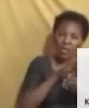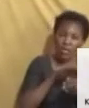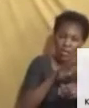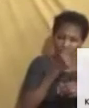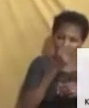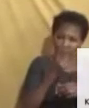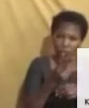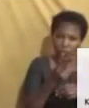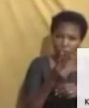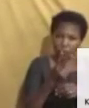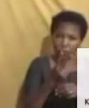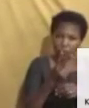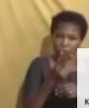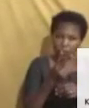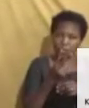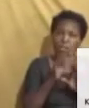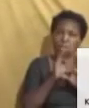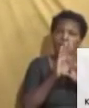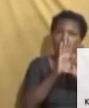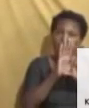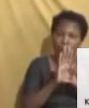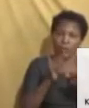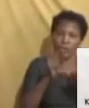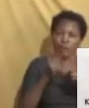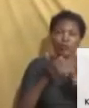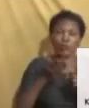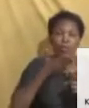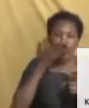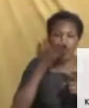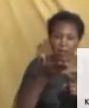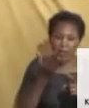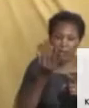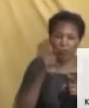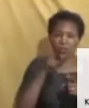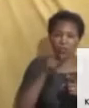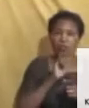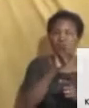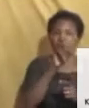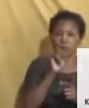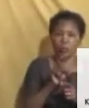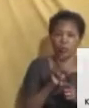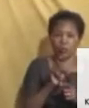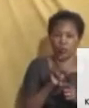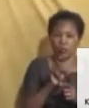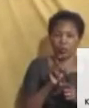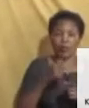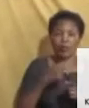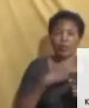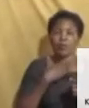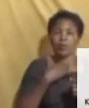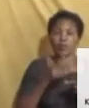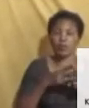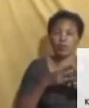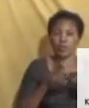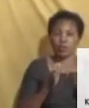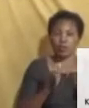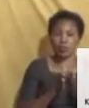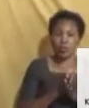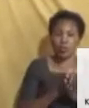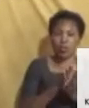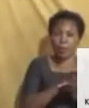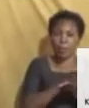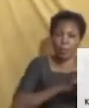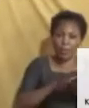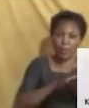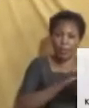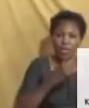words is pivotal to the answer to this question. And I will start with the basic